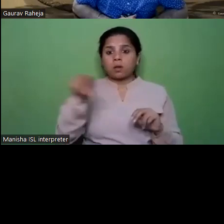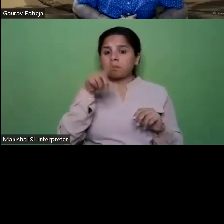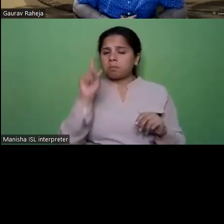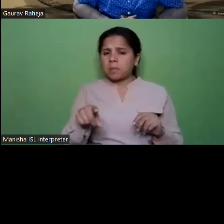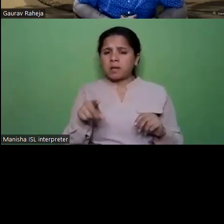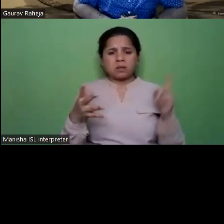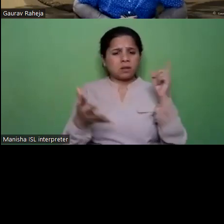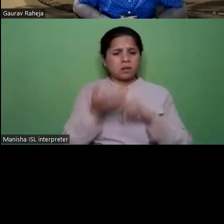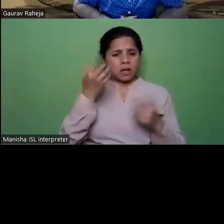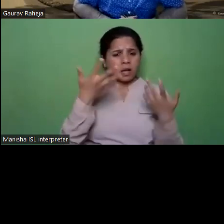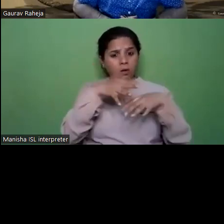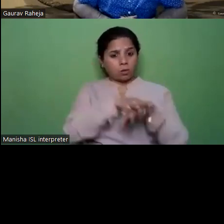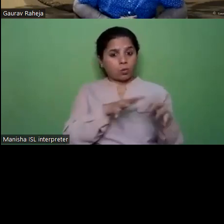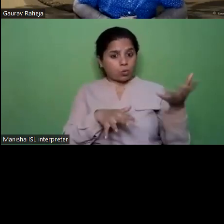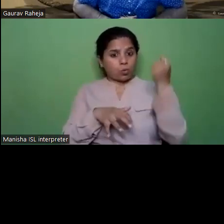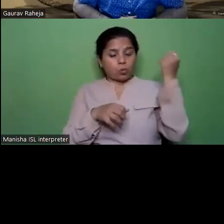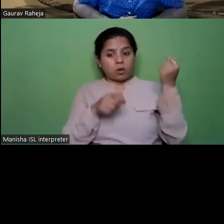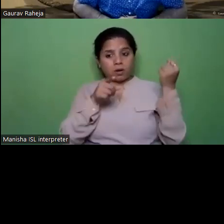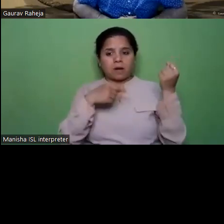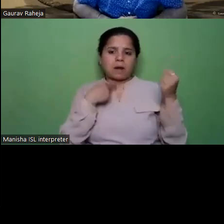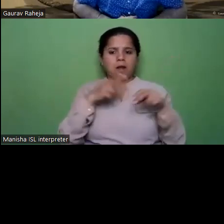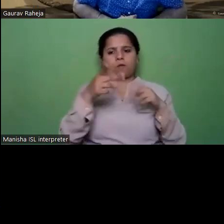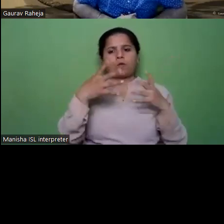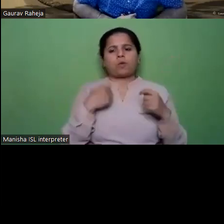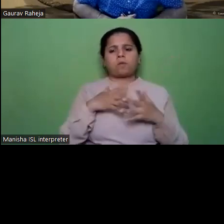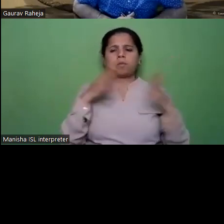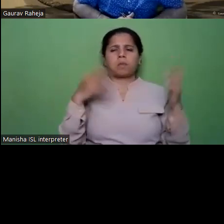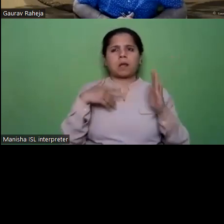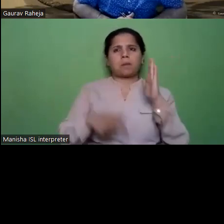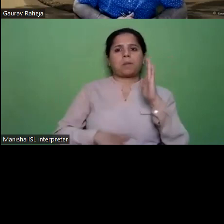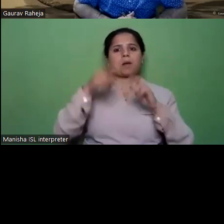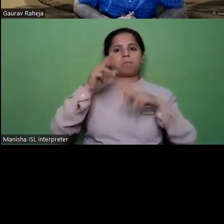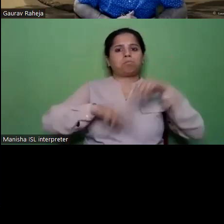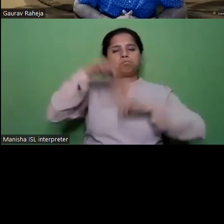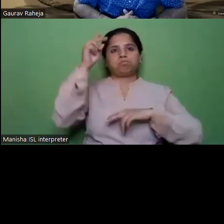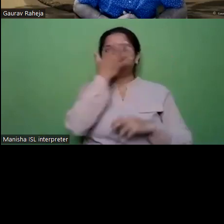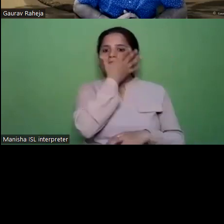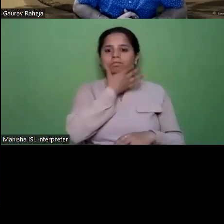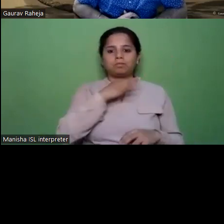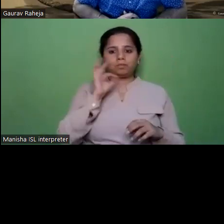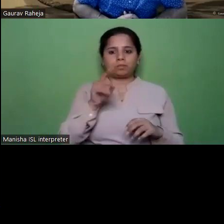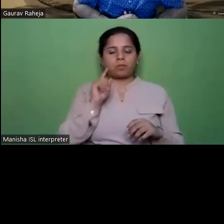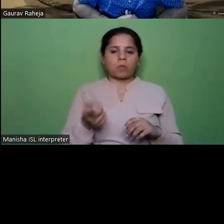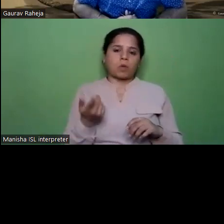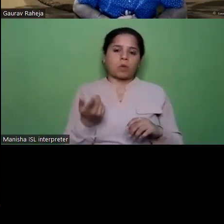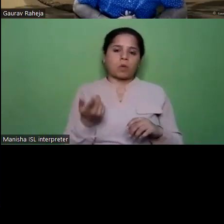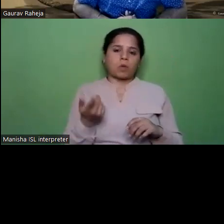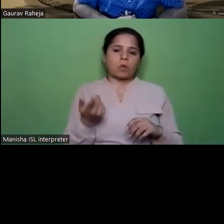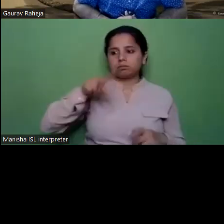achieve inclusion. Suppose you make a very nice building, a very nice transport system,